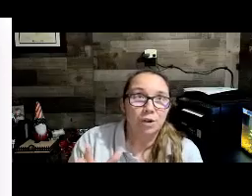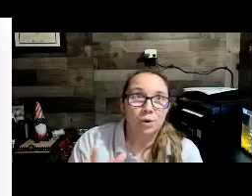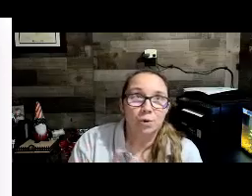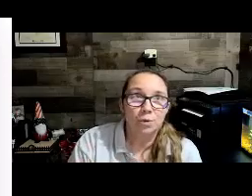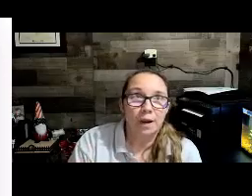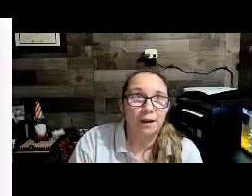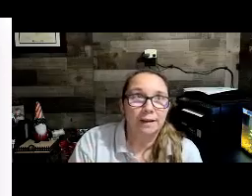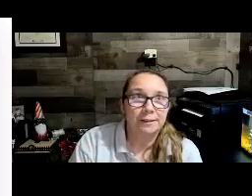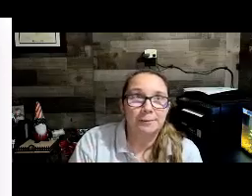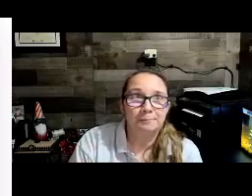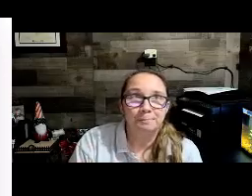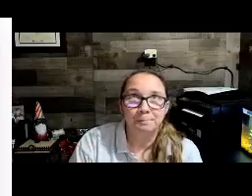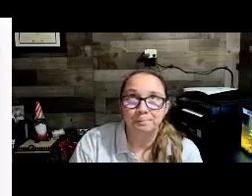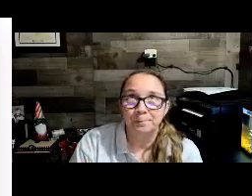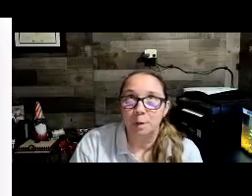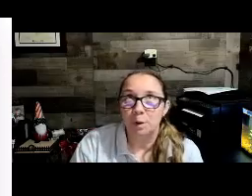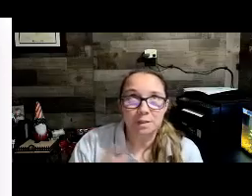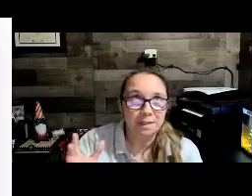they do